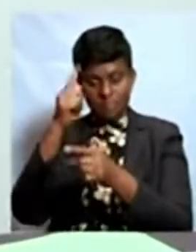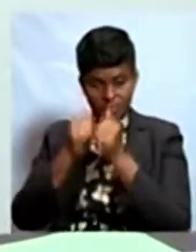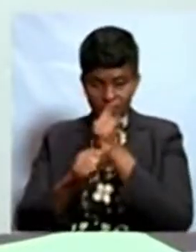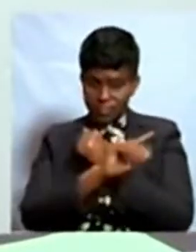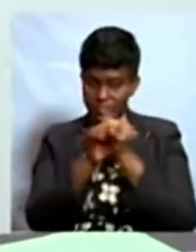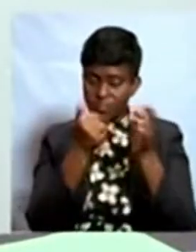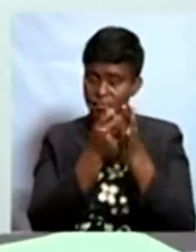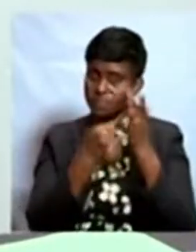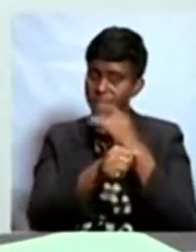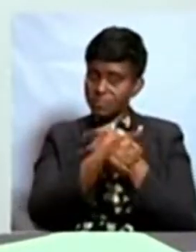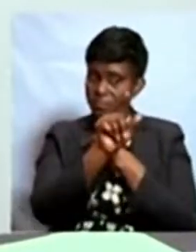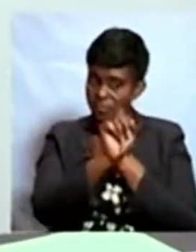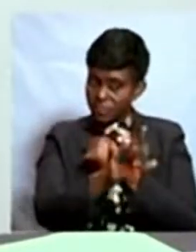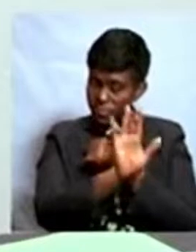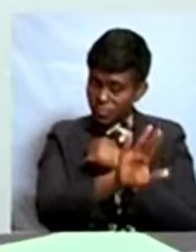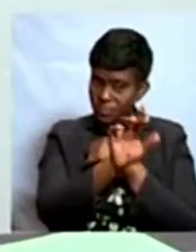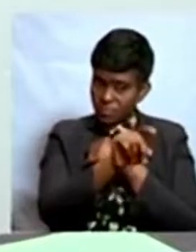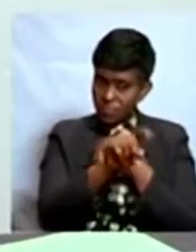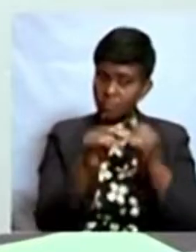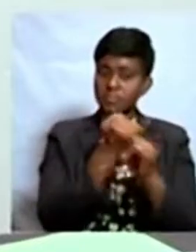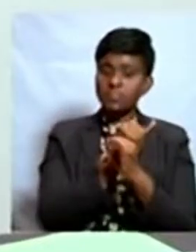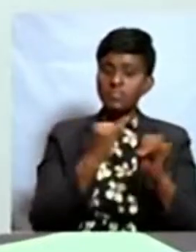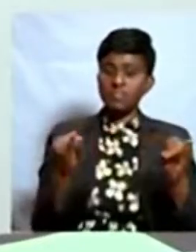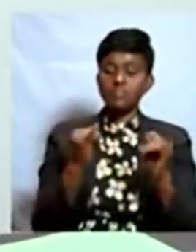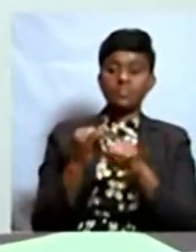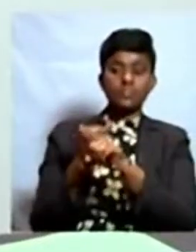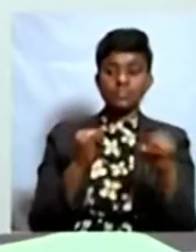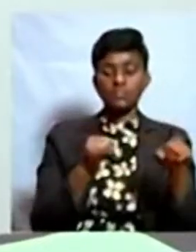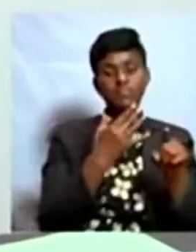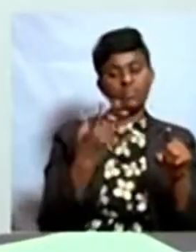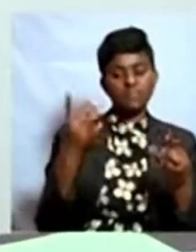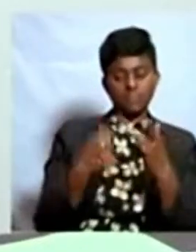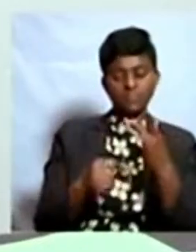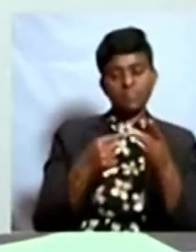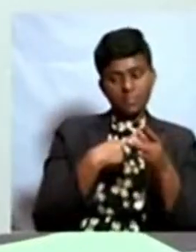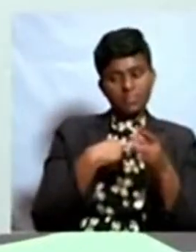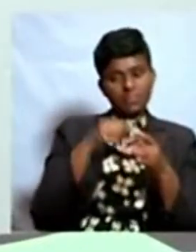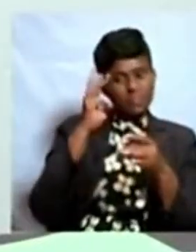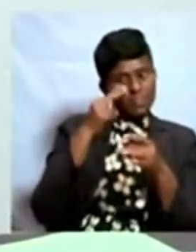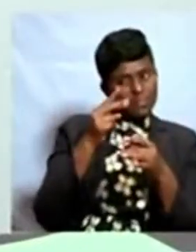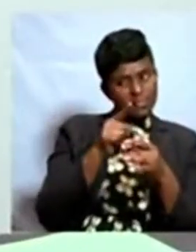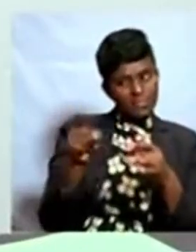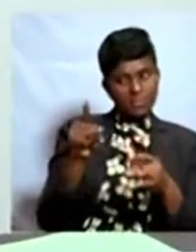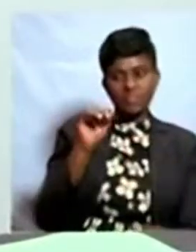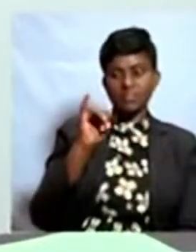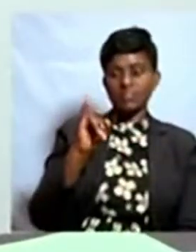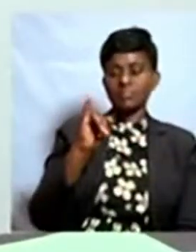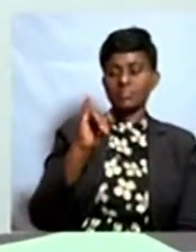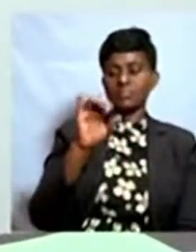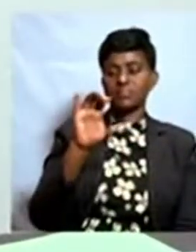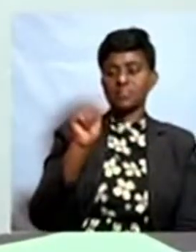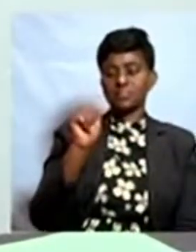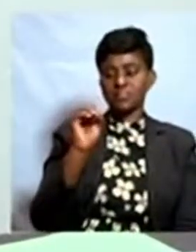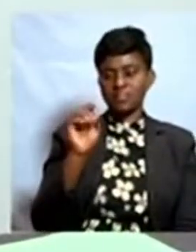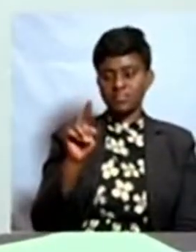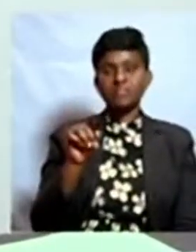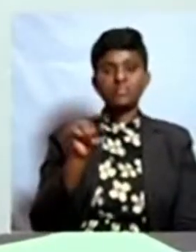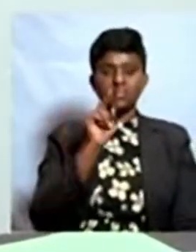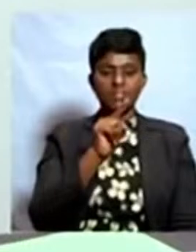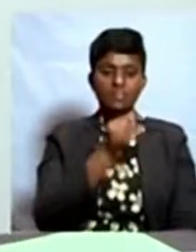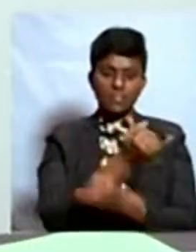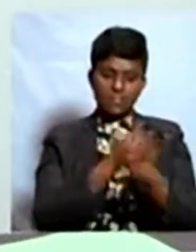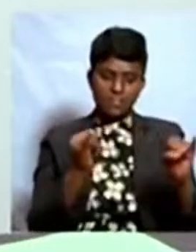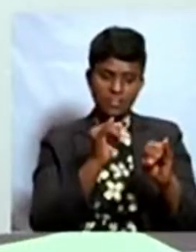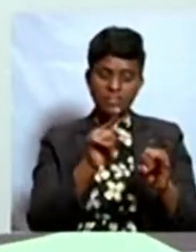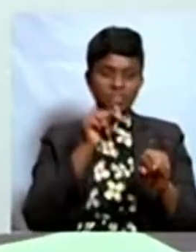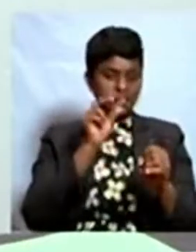the requirement for autonomy, and one of the things that ICAO will be looking at is financial autonomy, we actually wrote to the